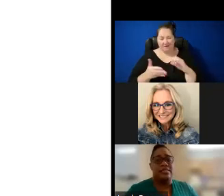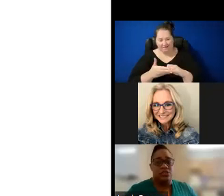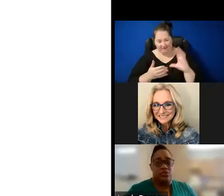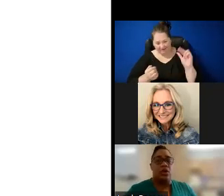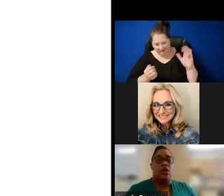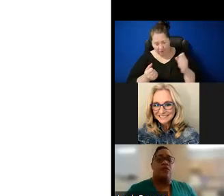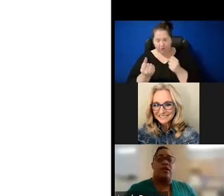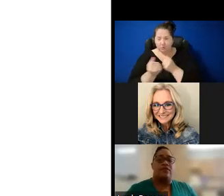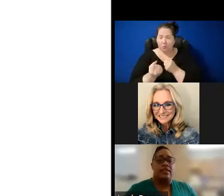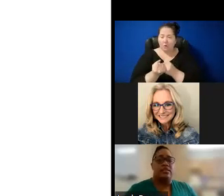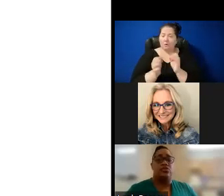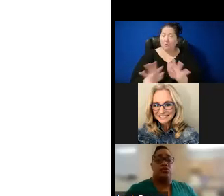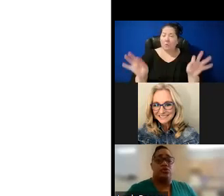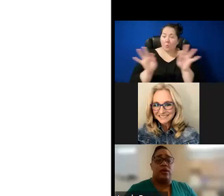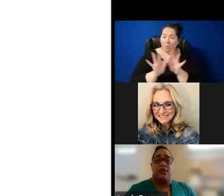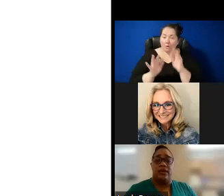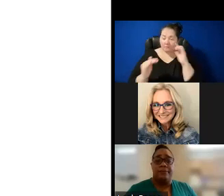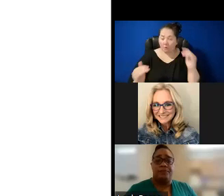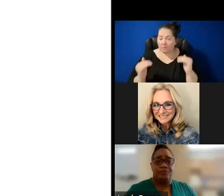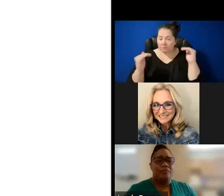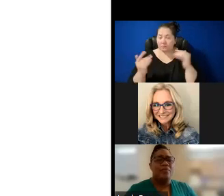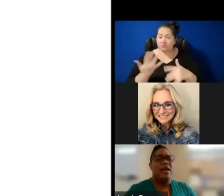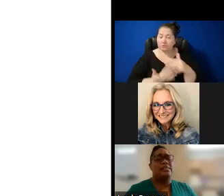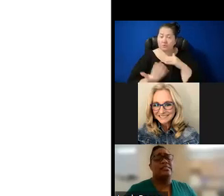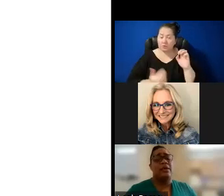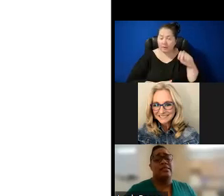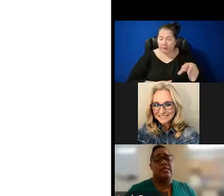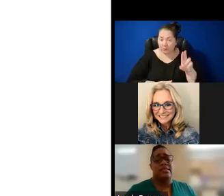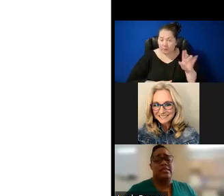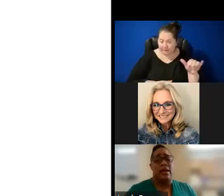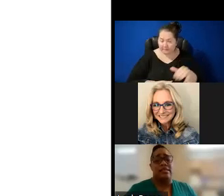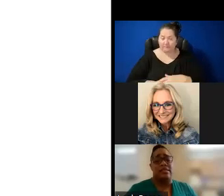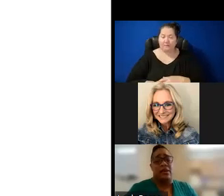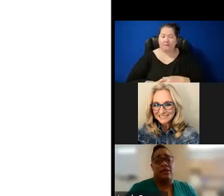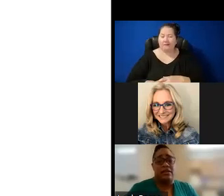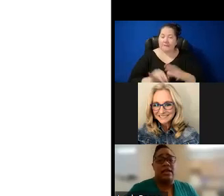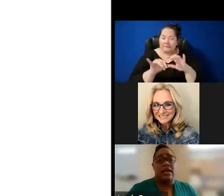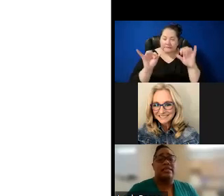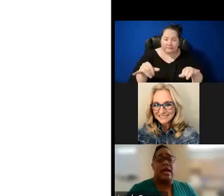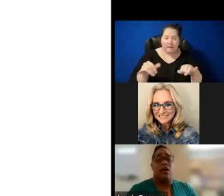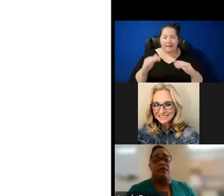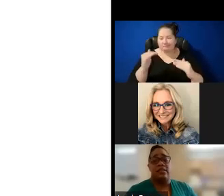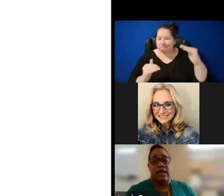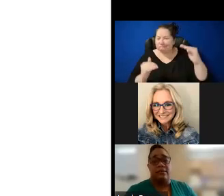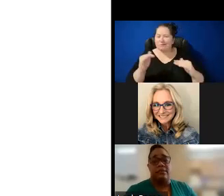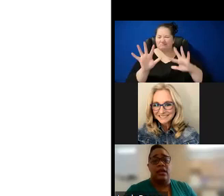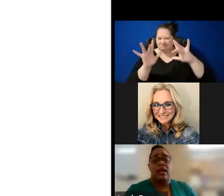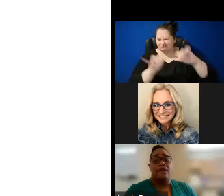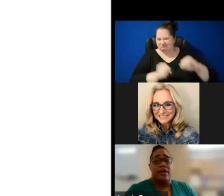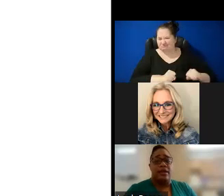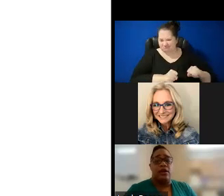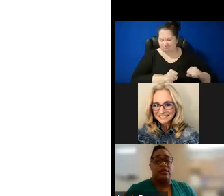are essential for advancing social equity and dismantling systematic disparities that